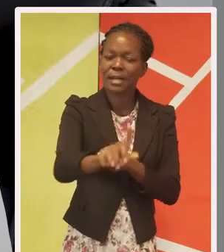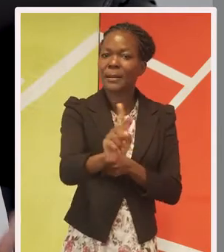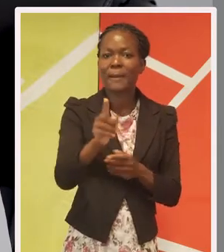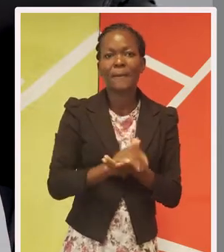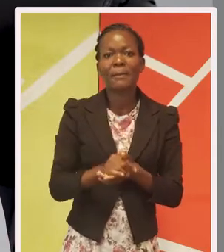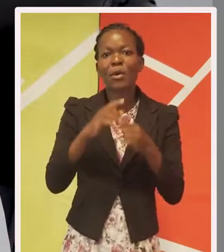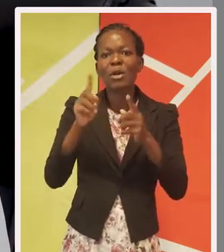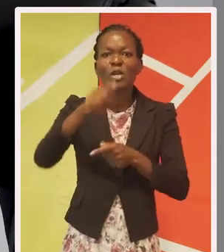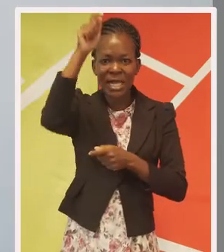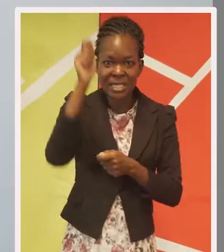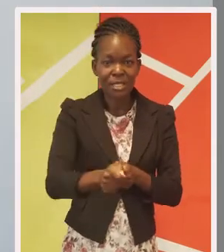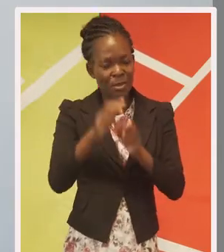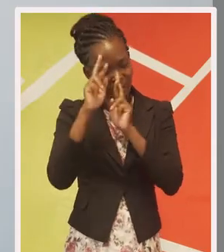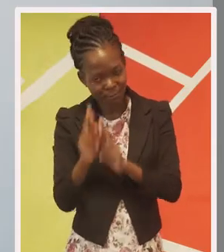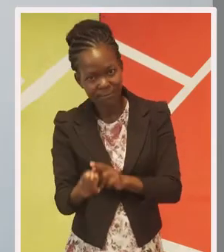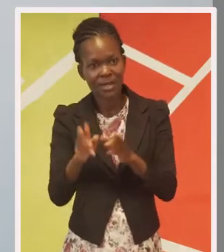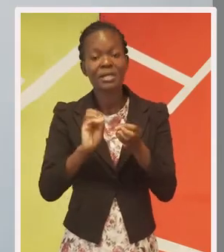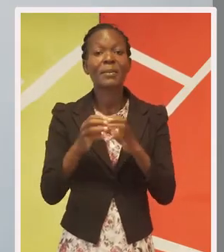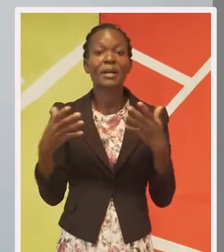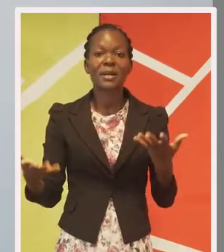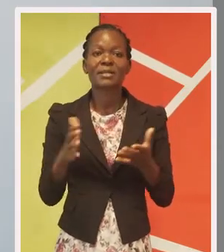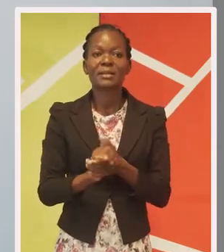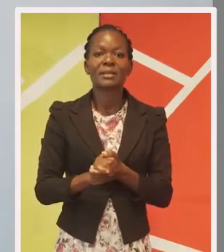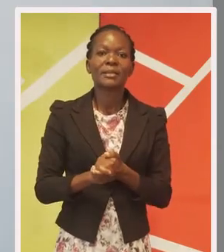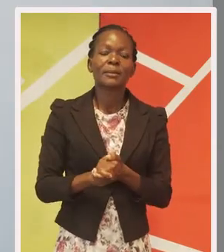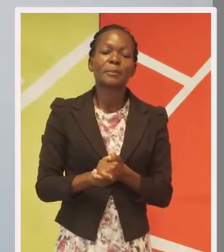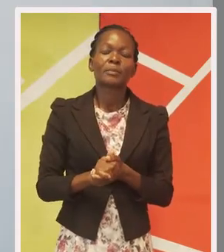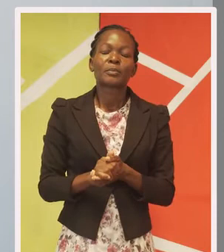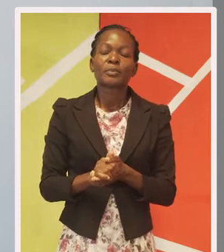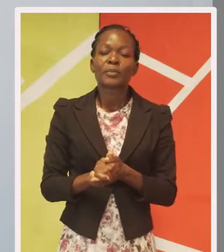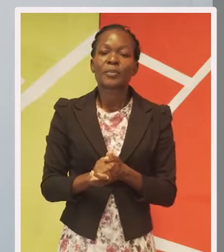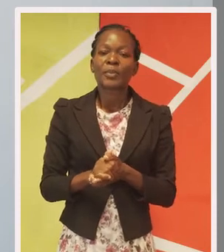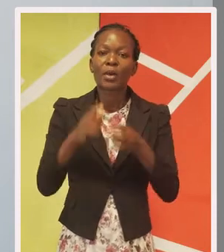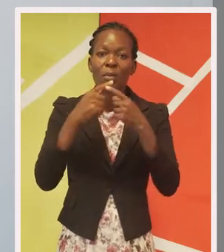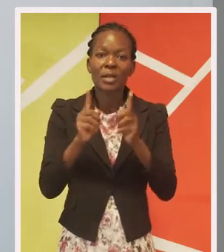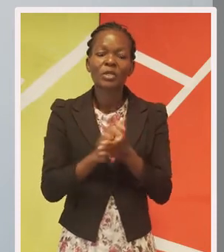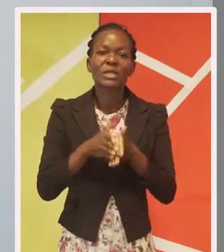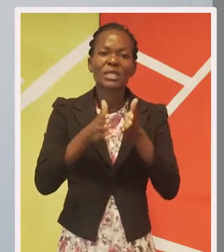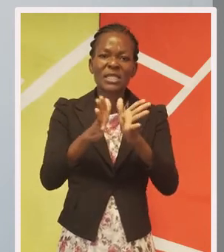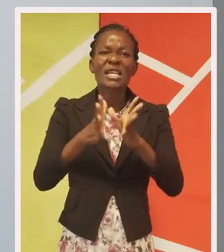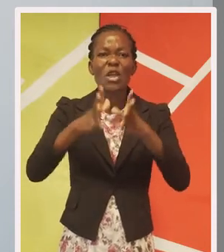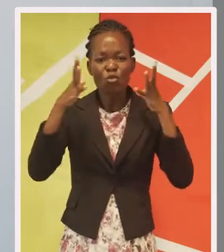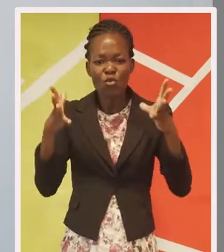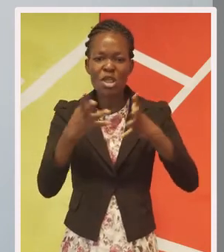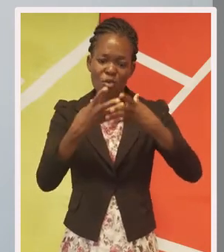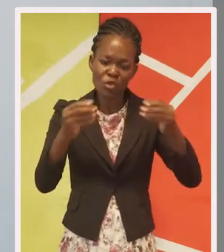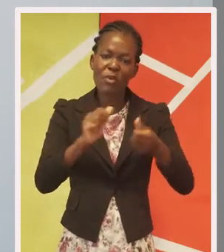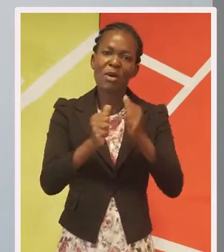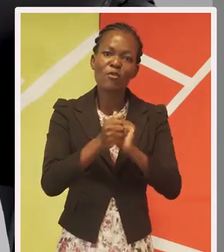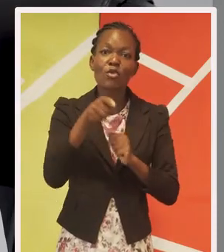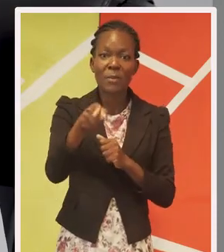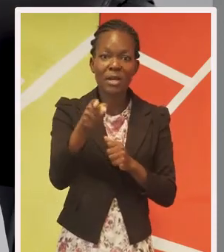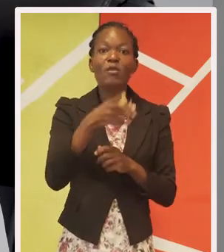transparency and justice. And it is the only way that will get us out of the trap that we're in. And the biggest alternative that we have